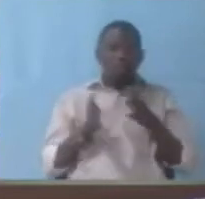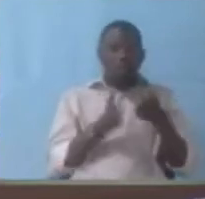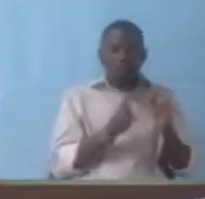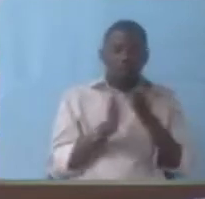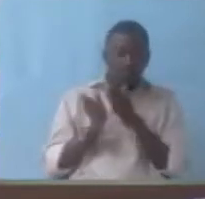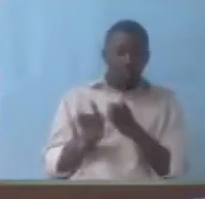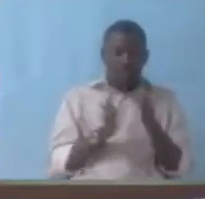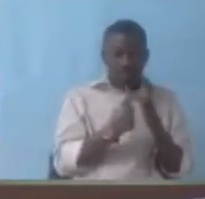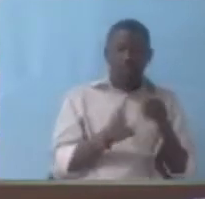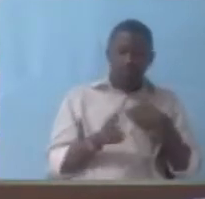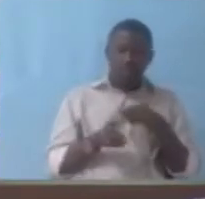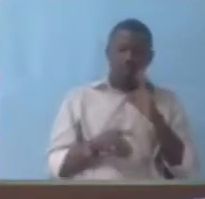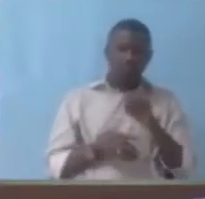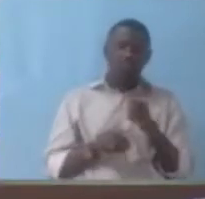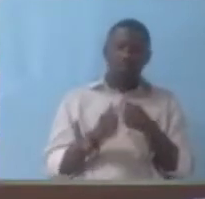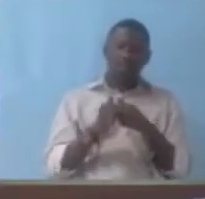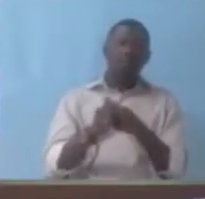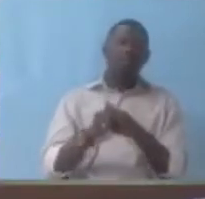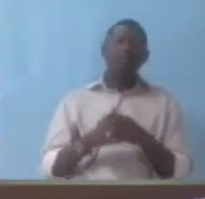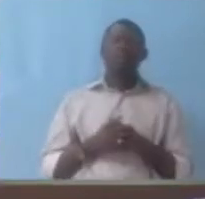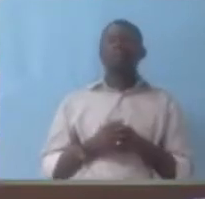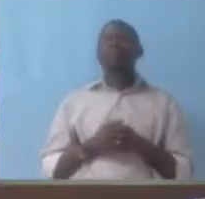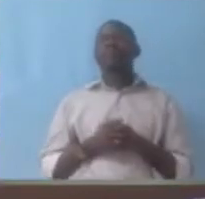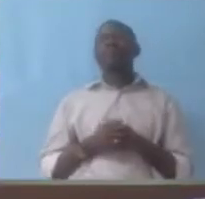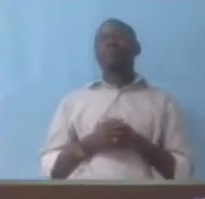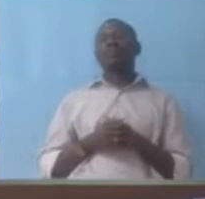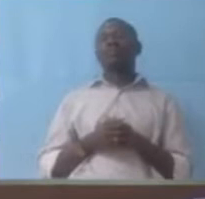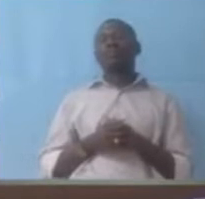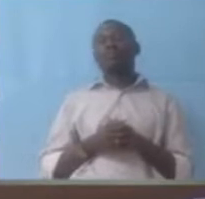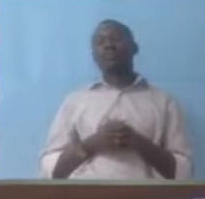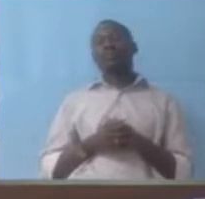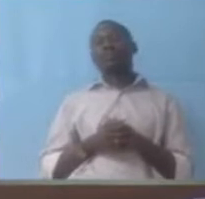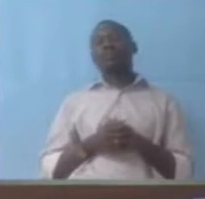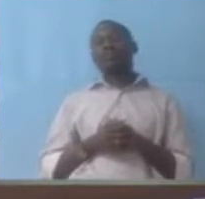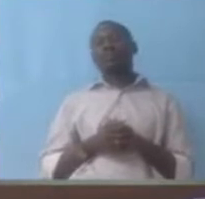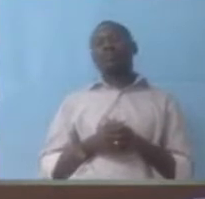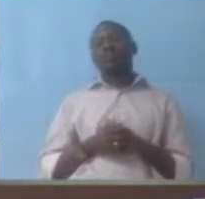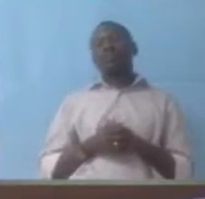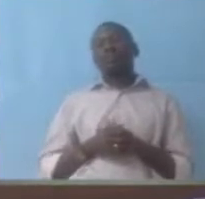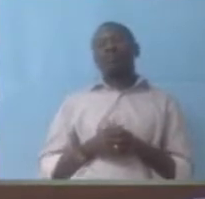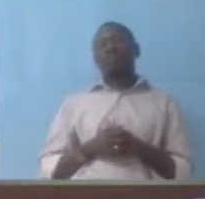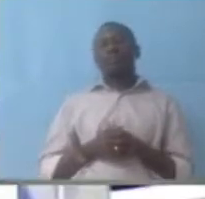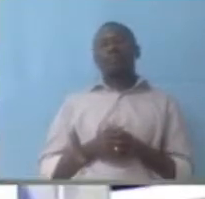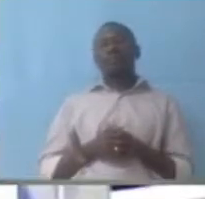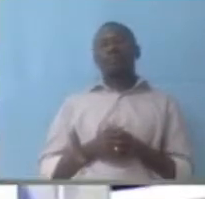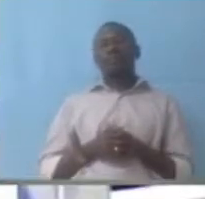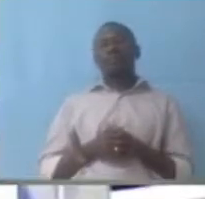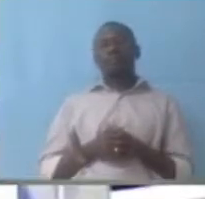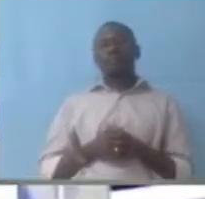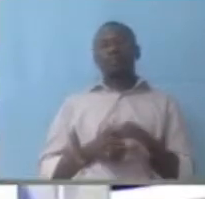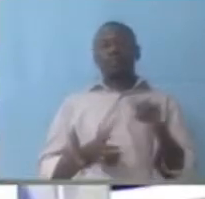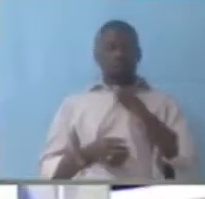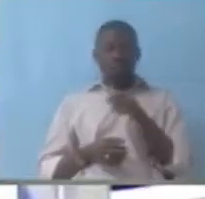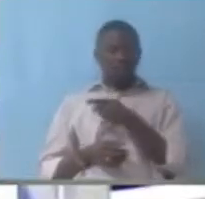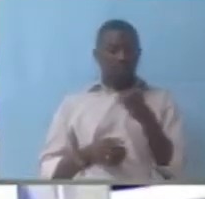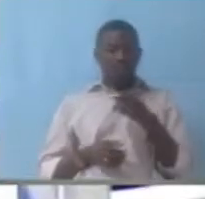kula nyaal la mialon koy tol bi mu sojarol mialon koy kolbe fatala lay nin hila fansun hamol len nata koy afa nyame which they communicated to you as the